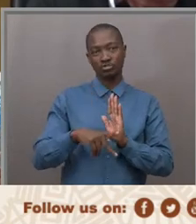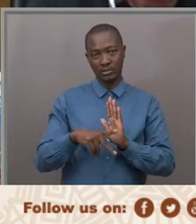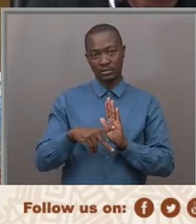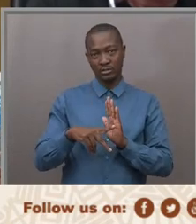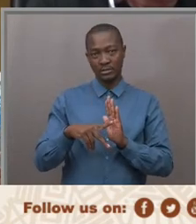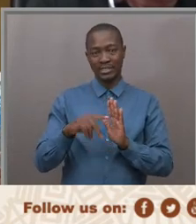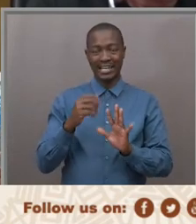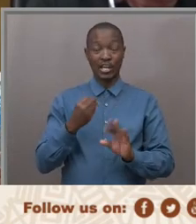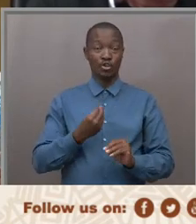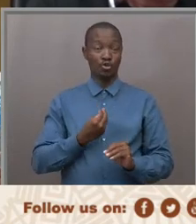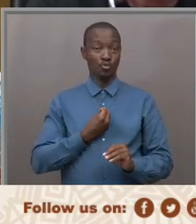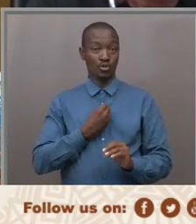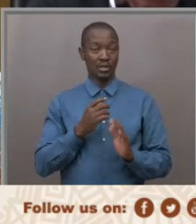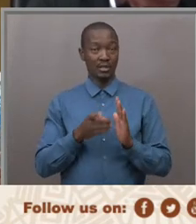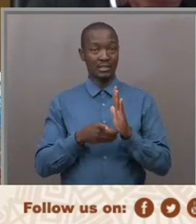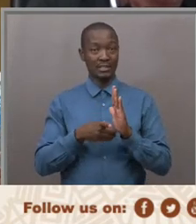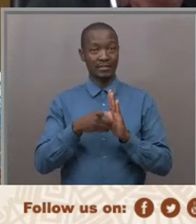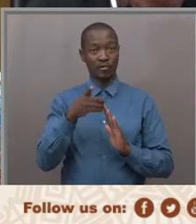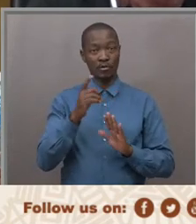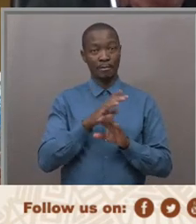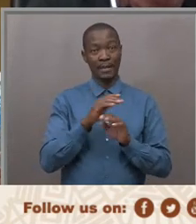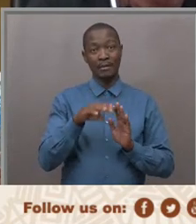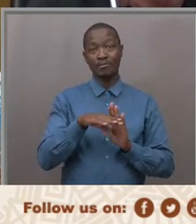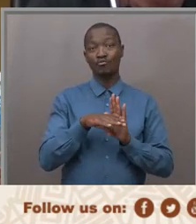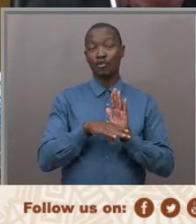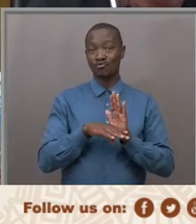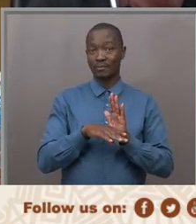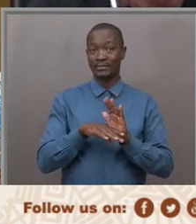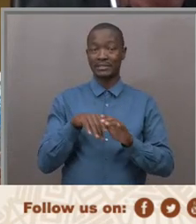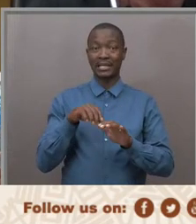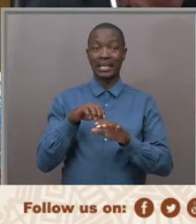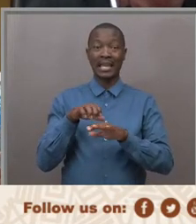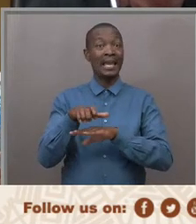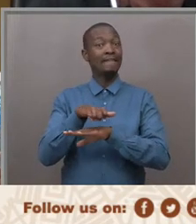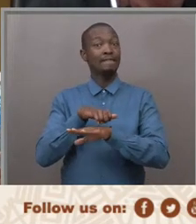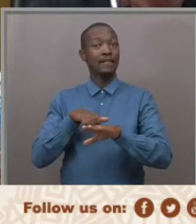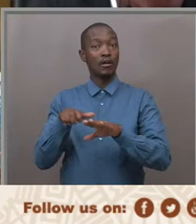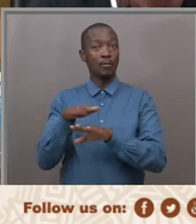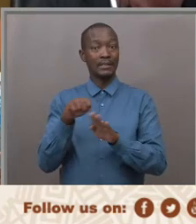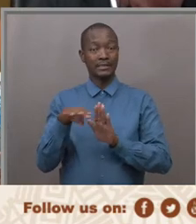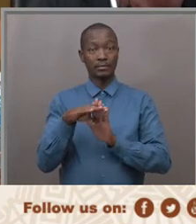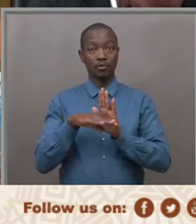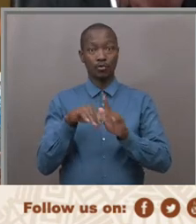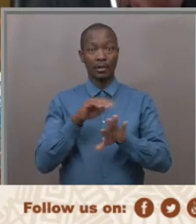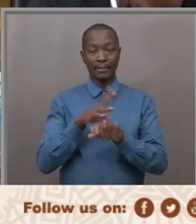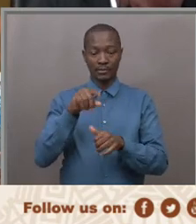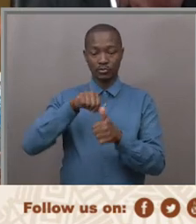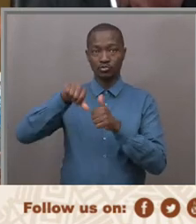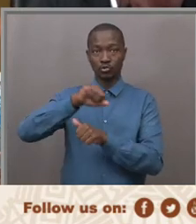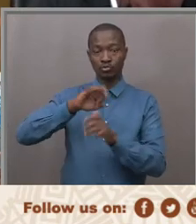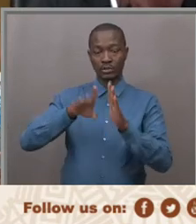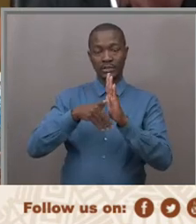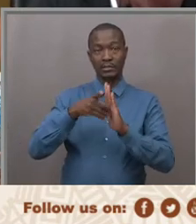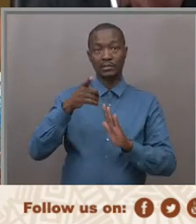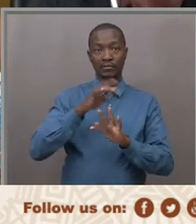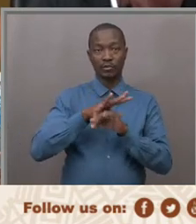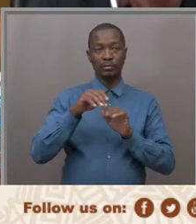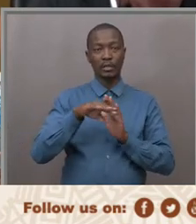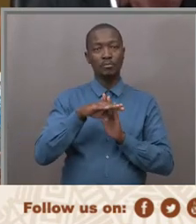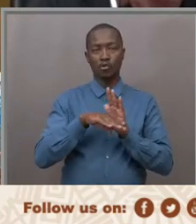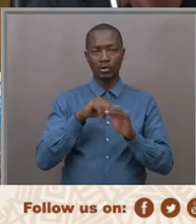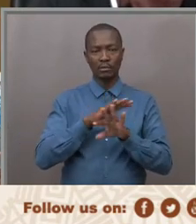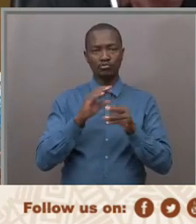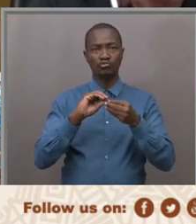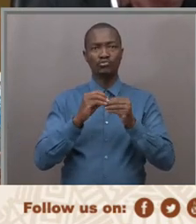youth development programs, environmental programs, and social development programs to create